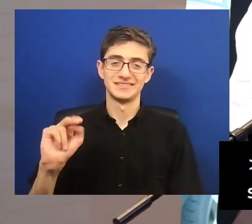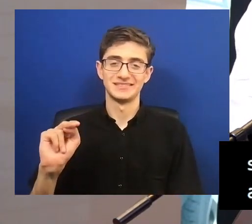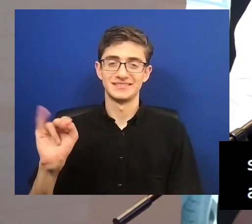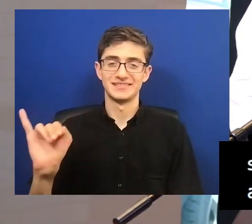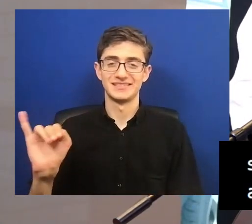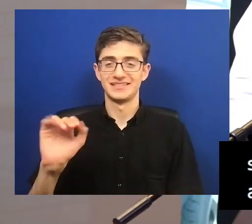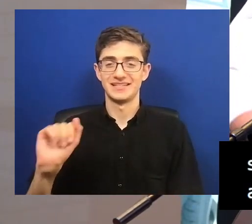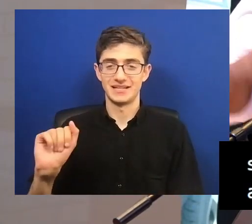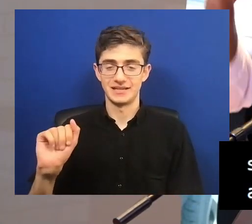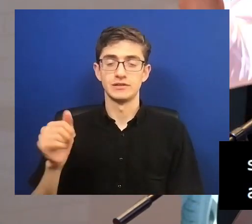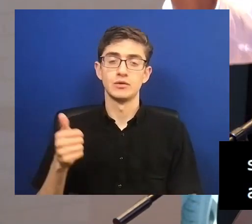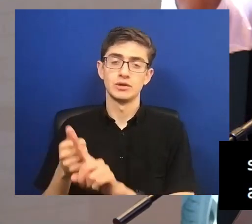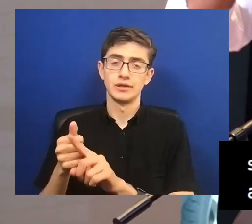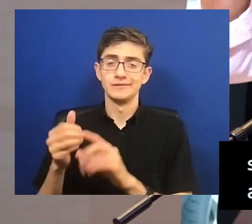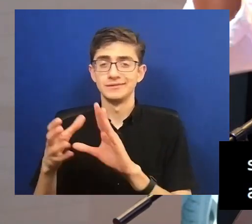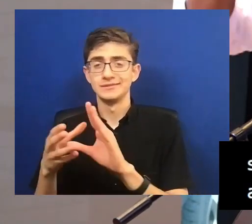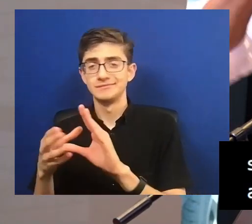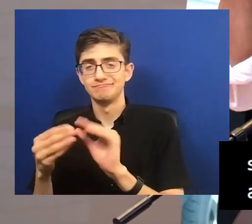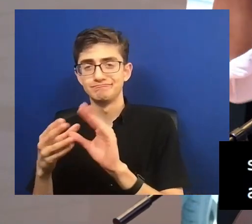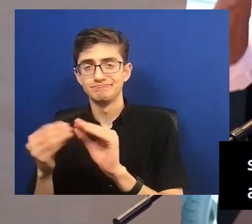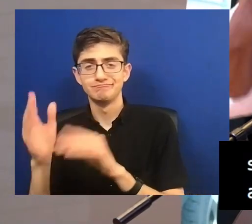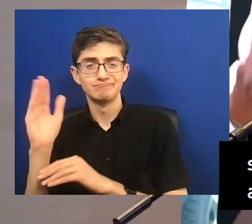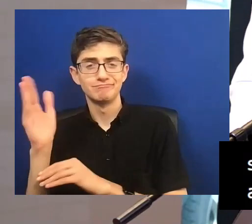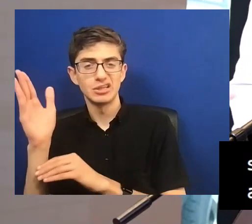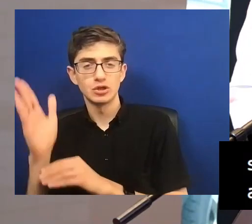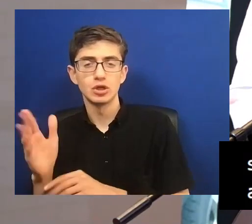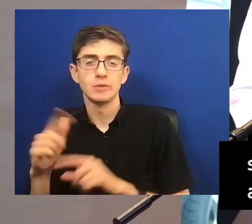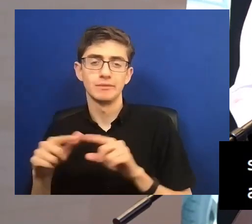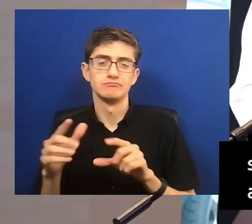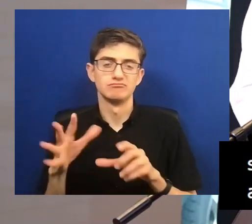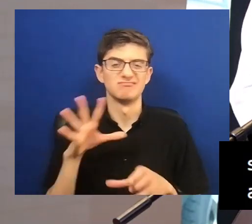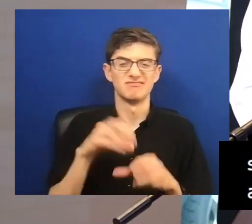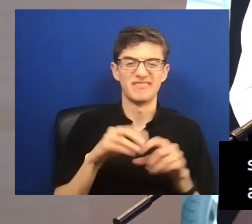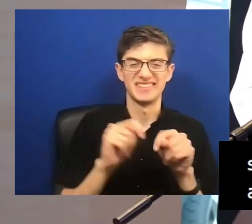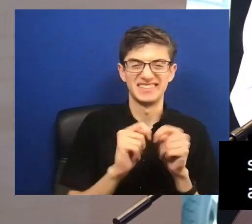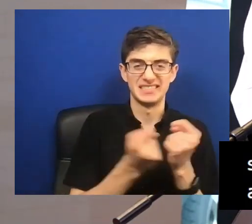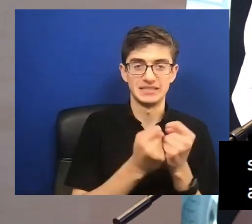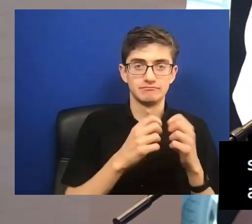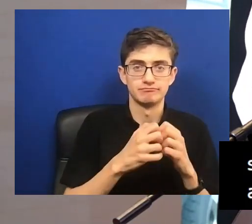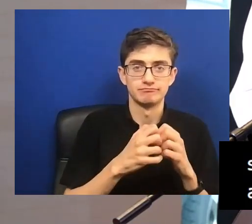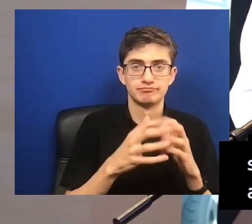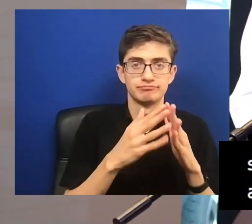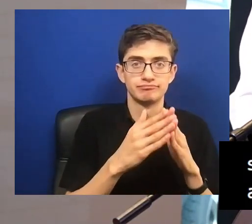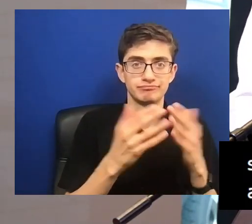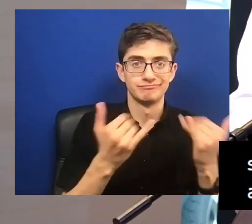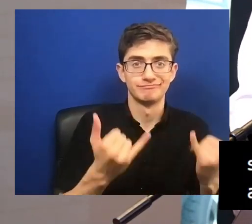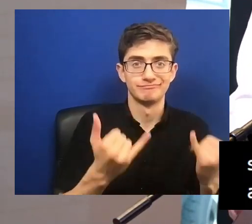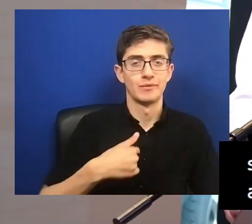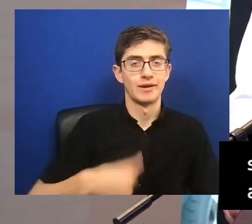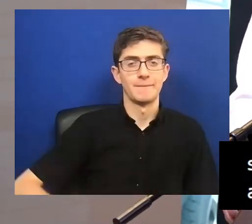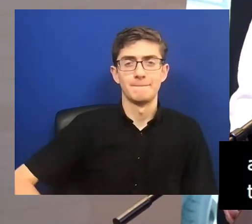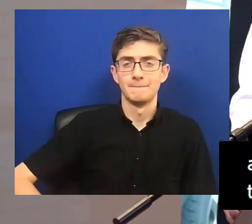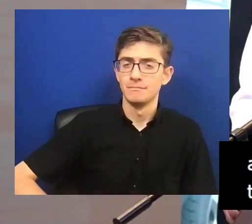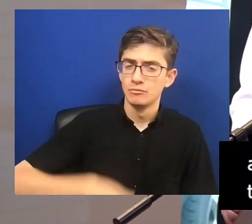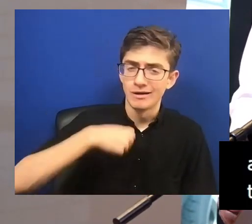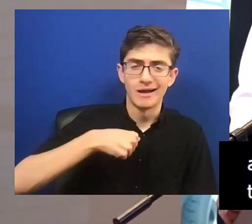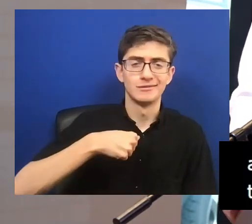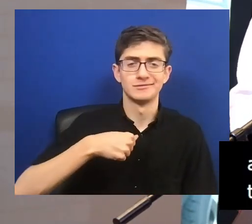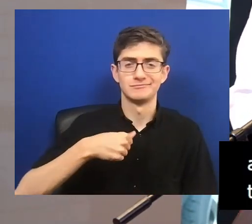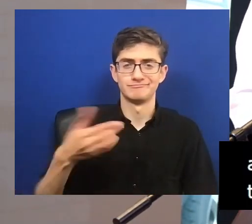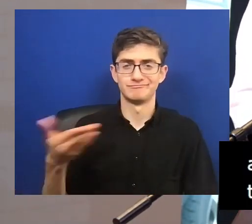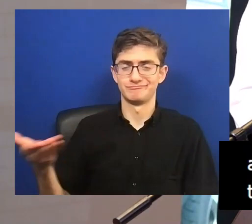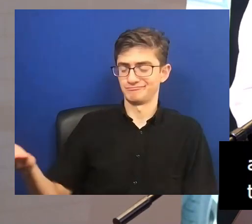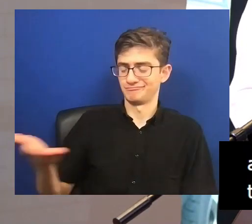a speaker here, but she's sort of the part of the team that put this whole thing together. So I'm very proud to be able to bring her up